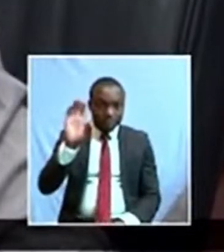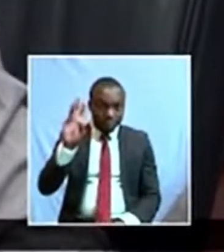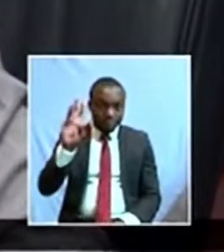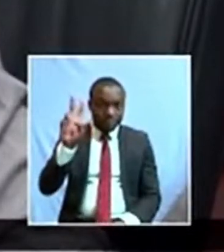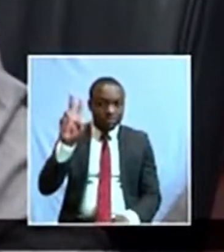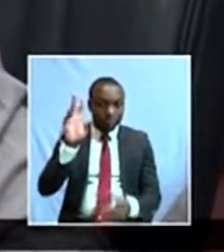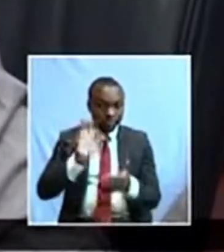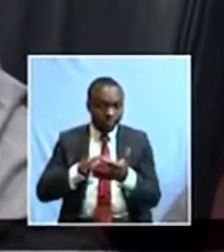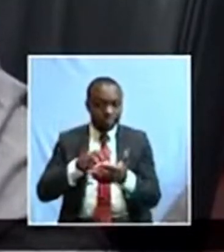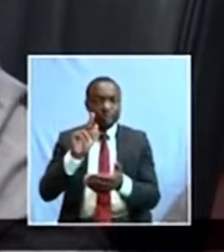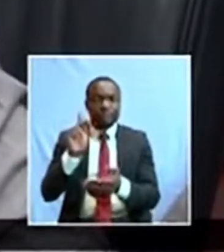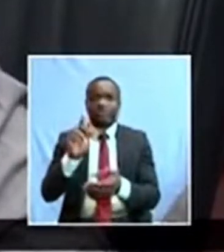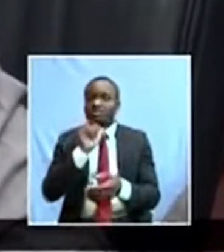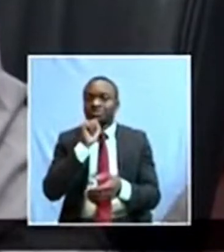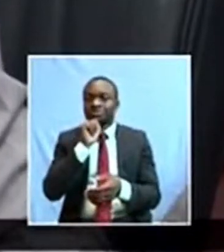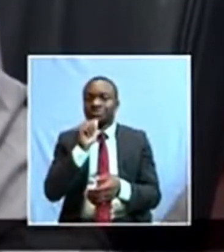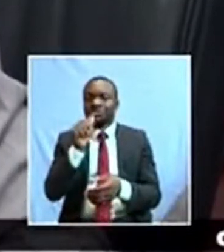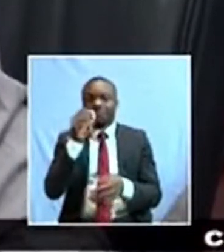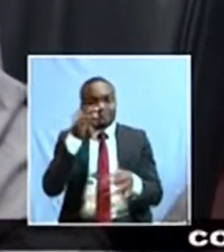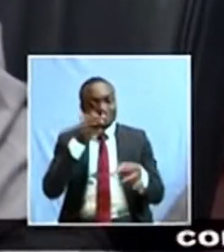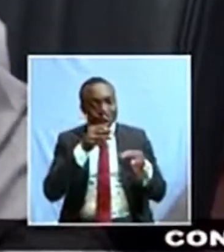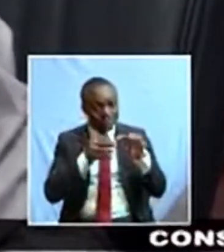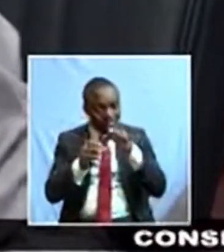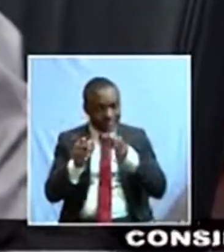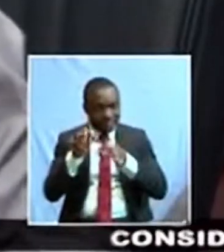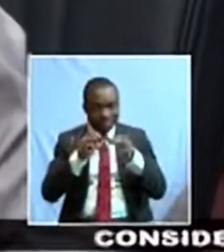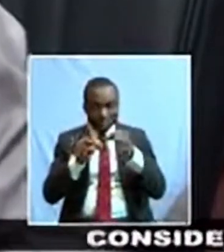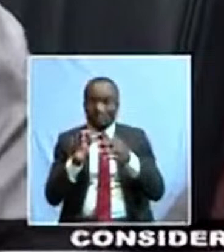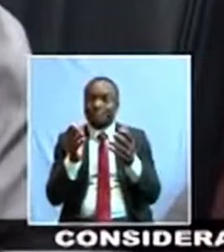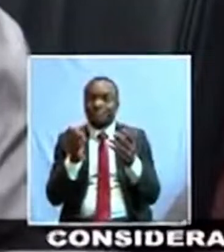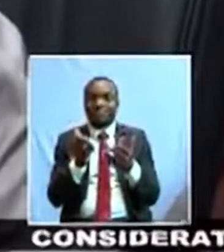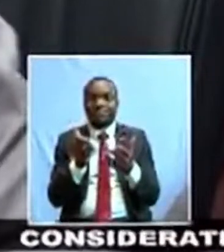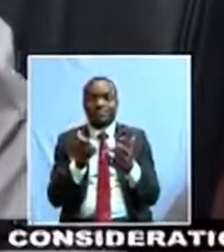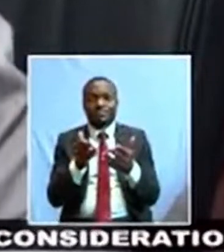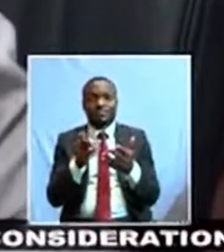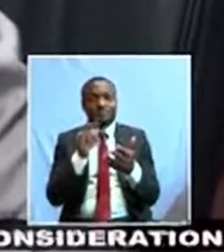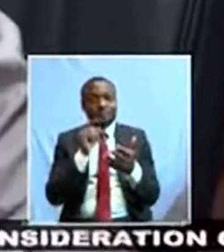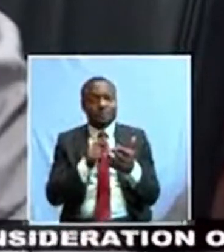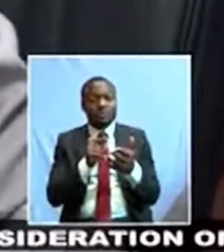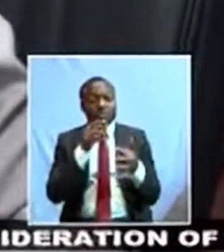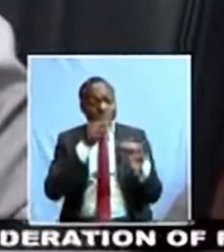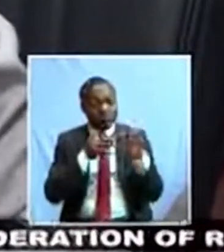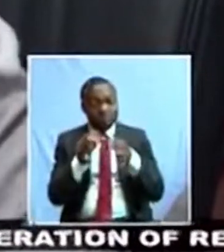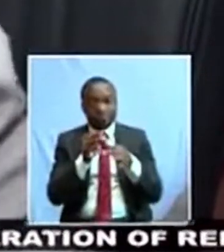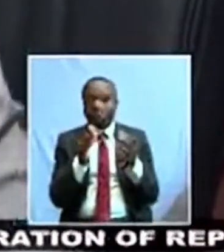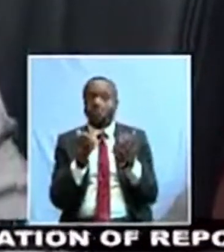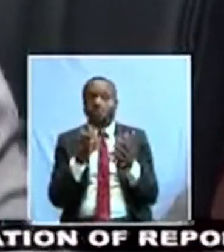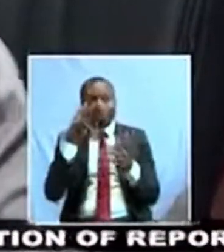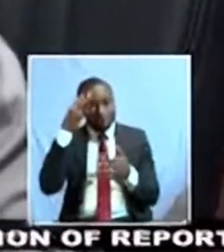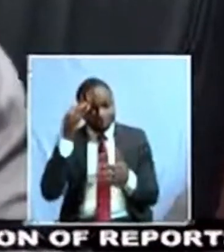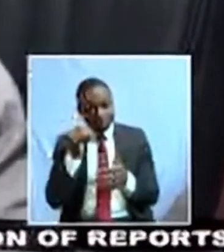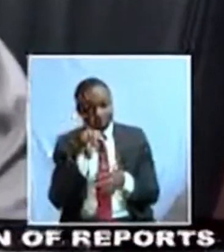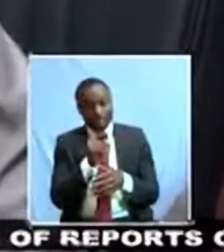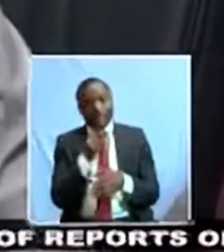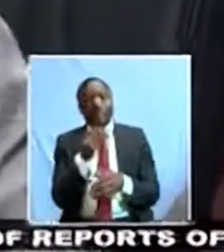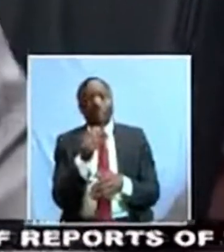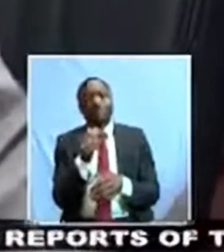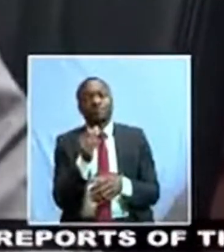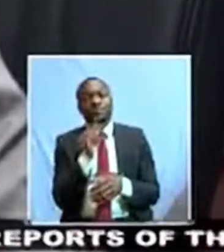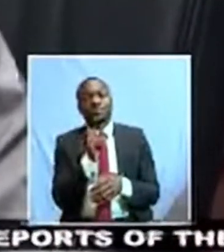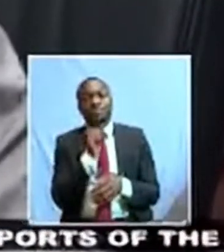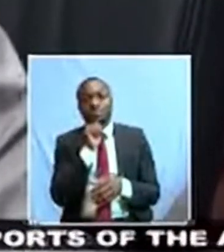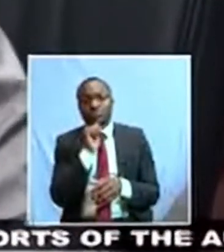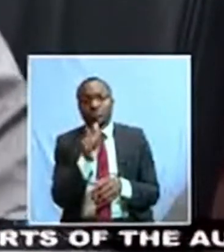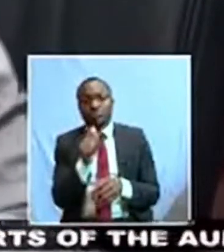162,000 kwacha which is unaccounted for. So you didn't explain as to why that money is